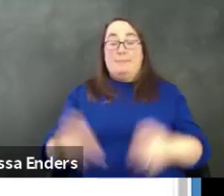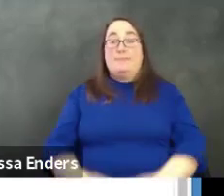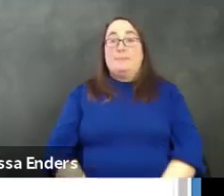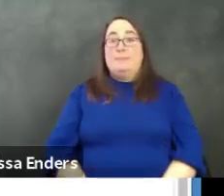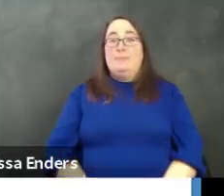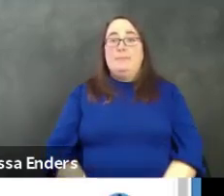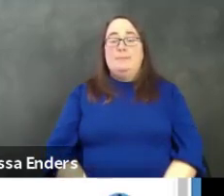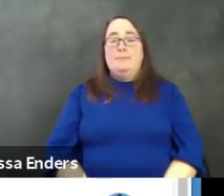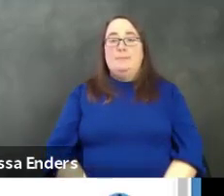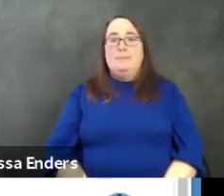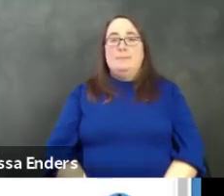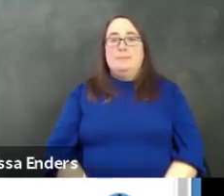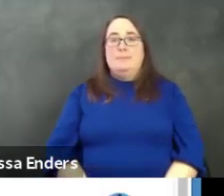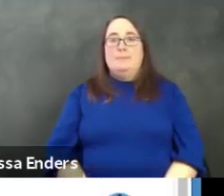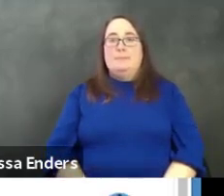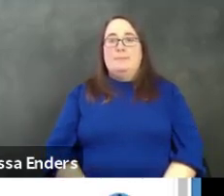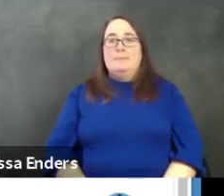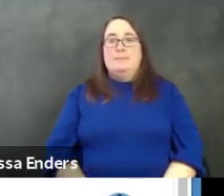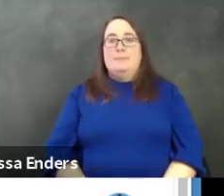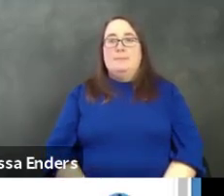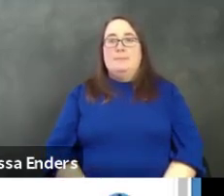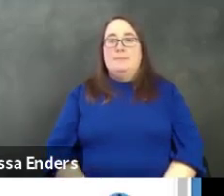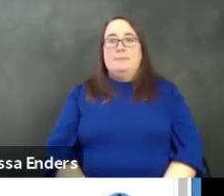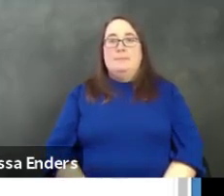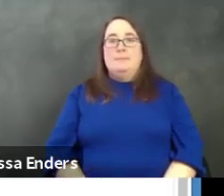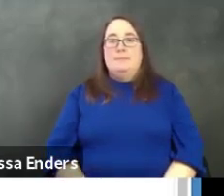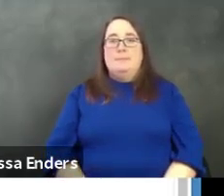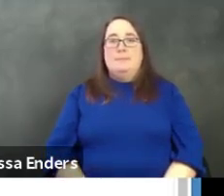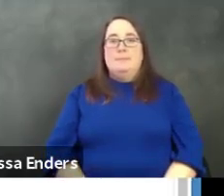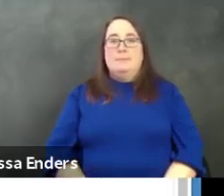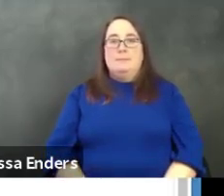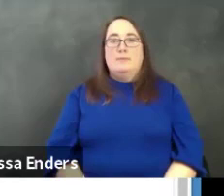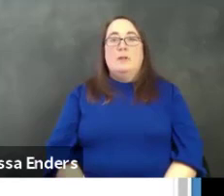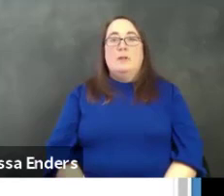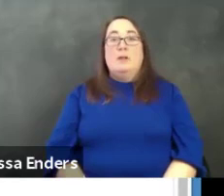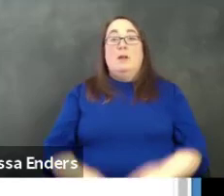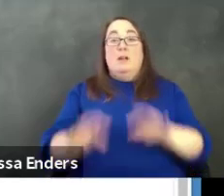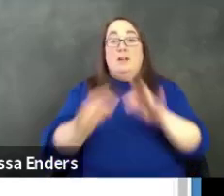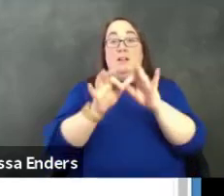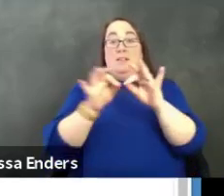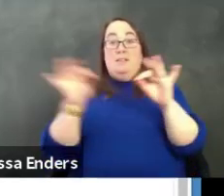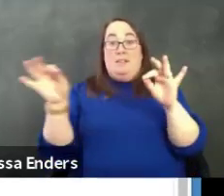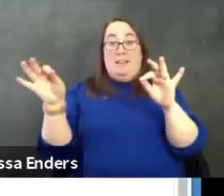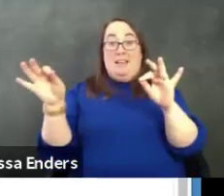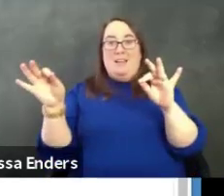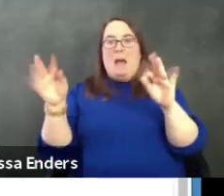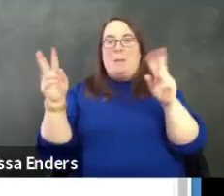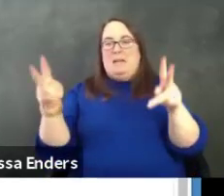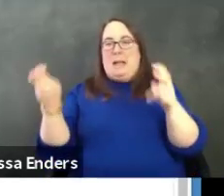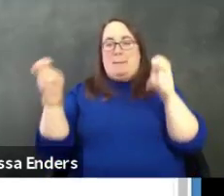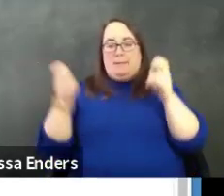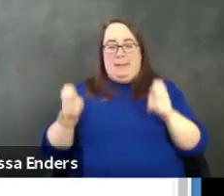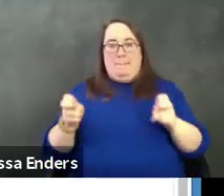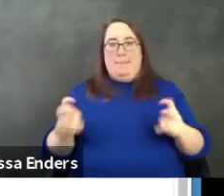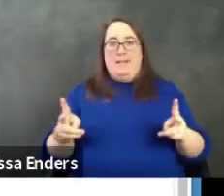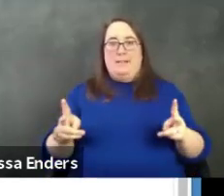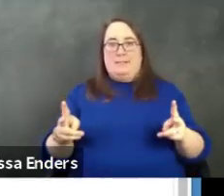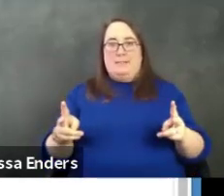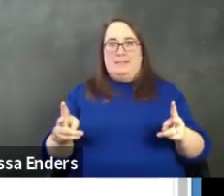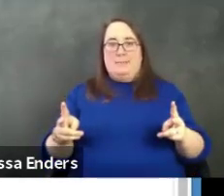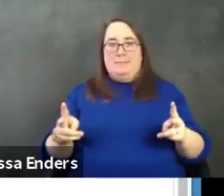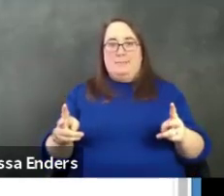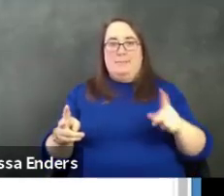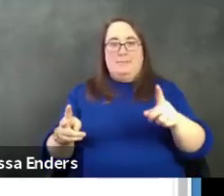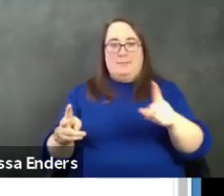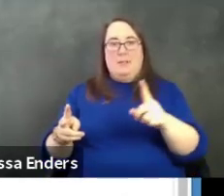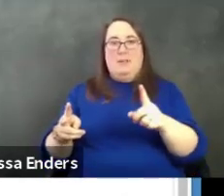Go back here. And I'll drop this link in the chat for those that have not gotten into the Google Classroom. Here is the